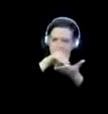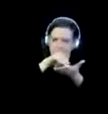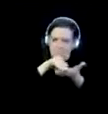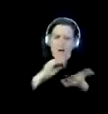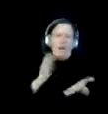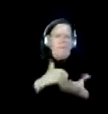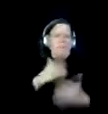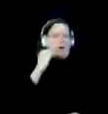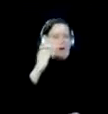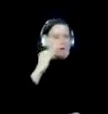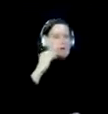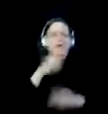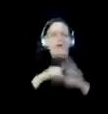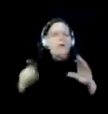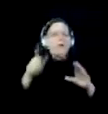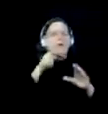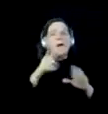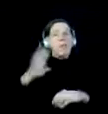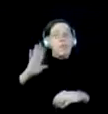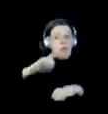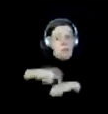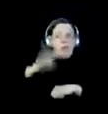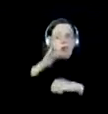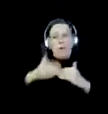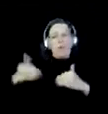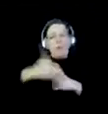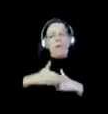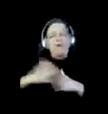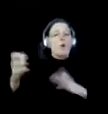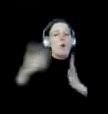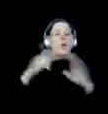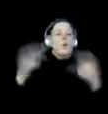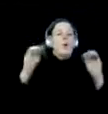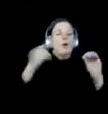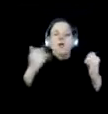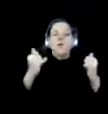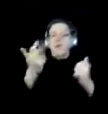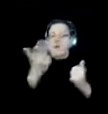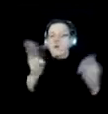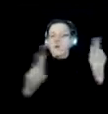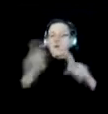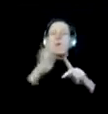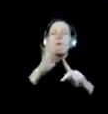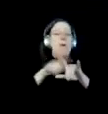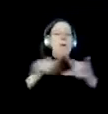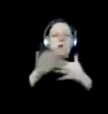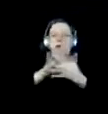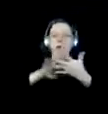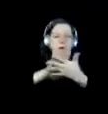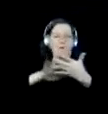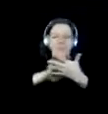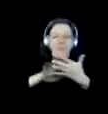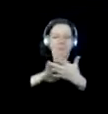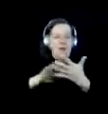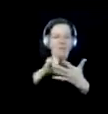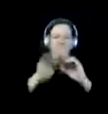be an after time. We return nowhere. Between life and death, we become other than ourselves. I want my shelf life to be long. Life points beyond itself. Or does it? He